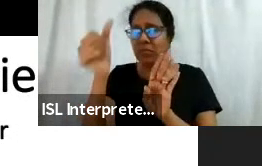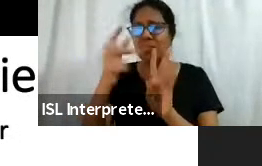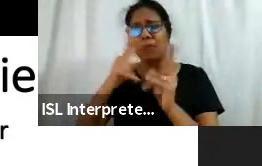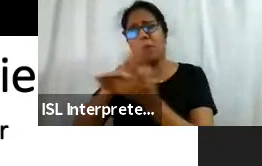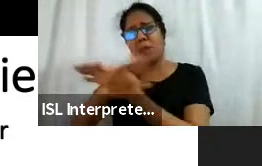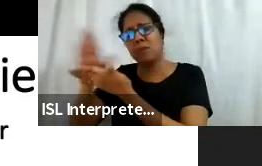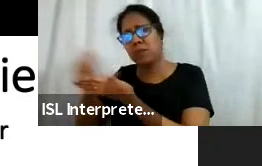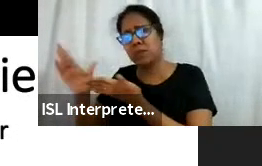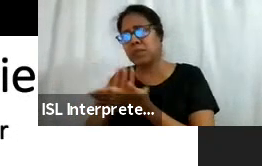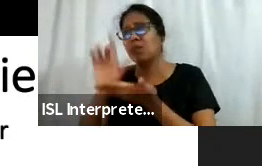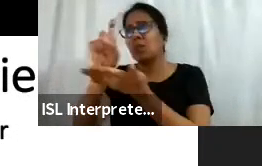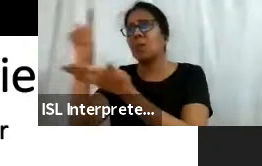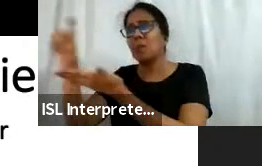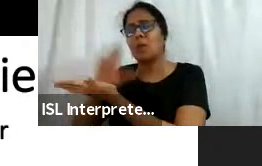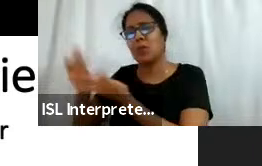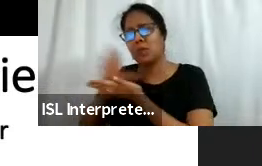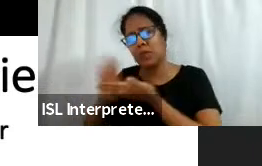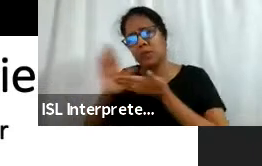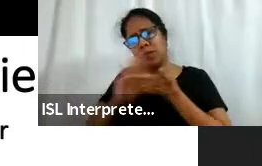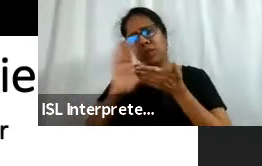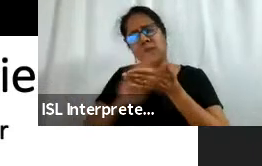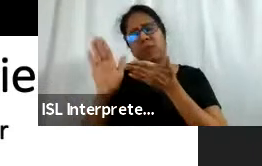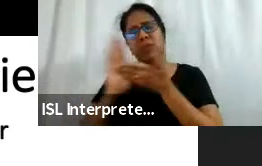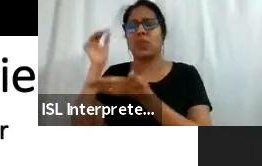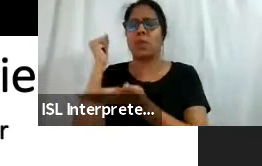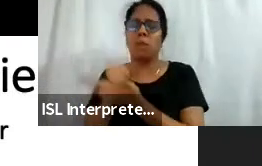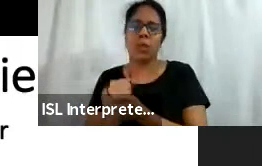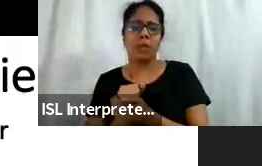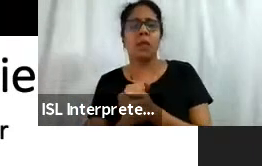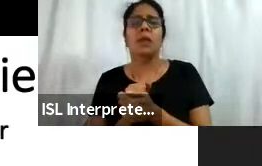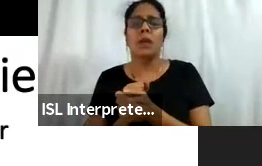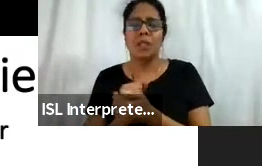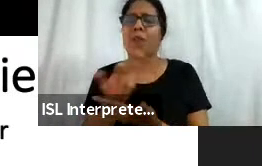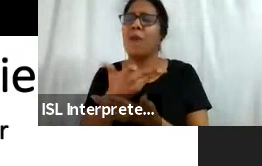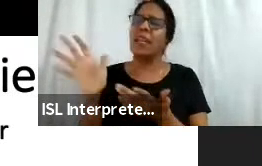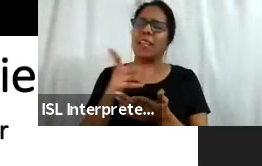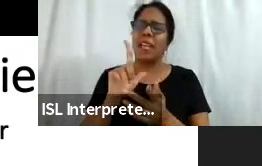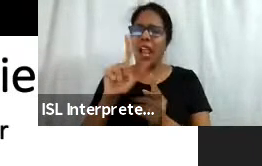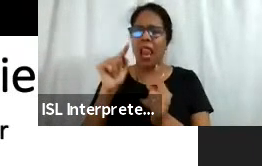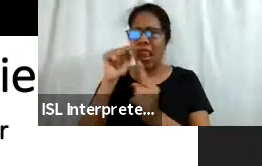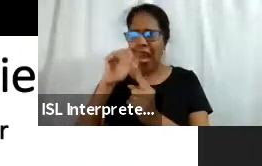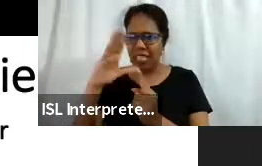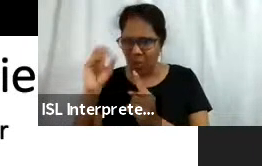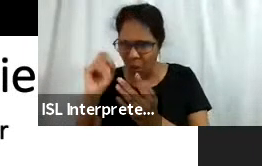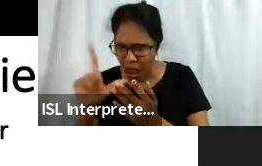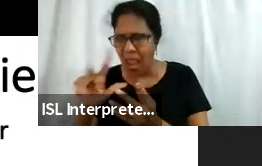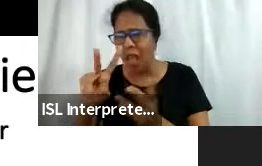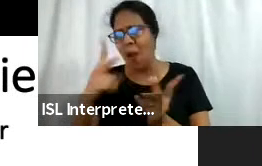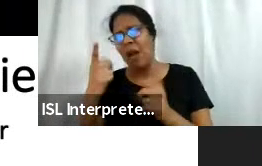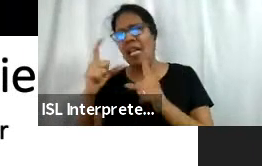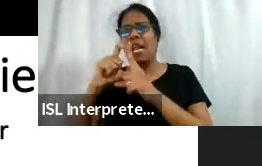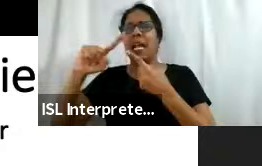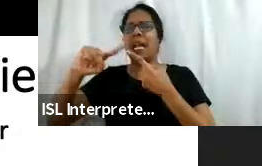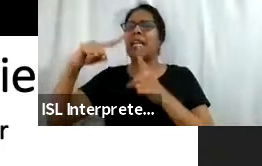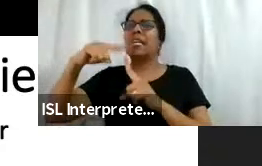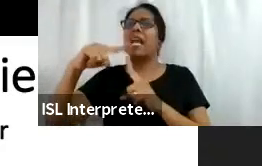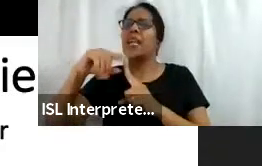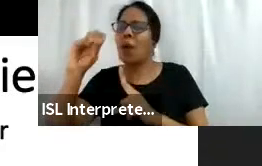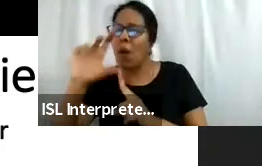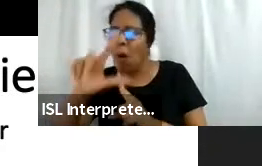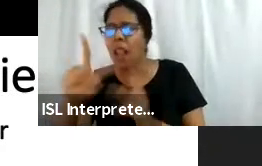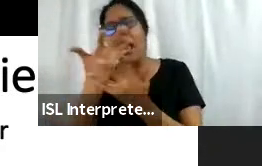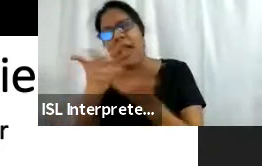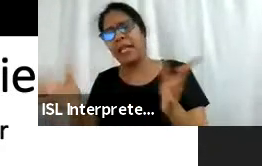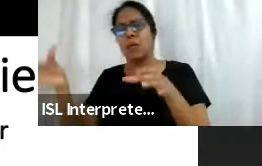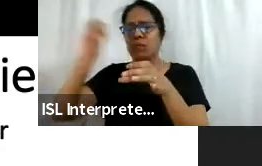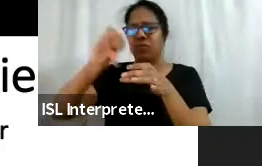stuff which you use in the house, whatever Lysol, whatever you're using, clean it first with that. After cleaning with that, you